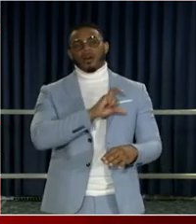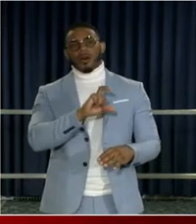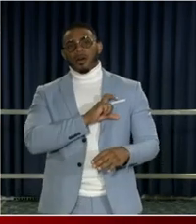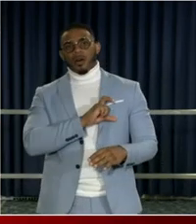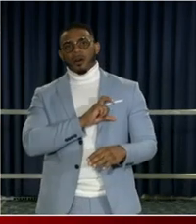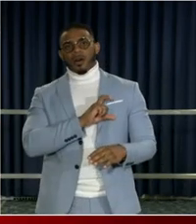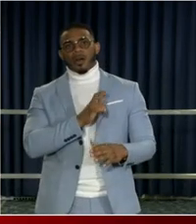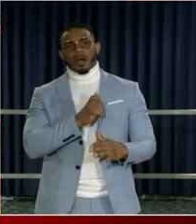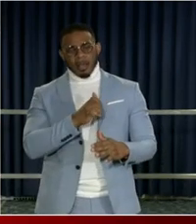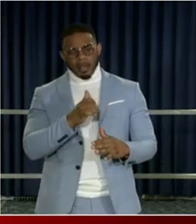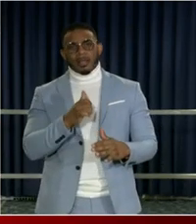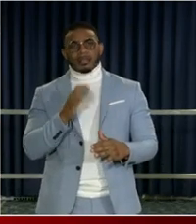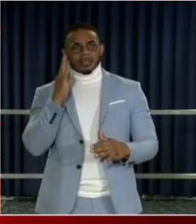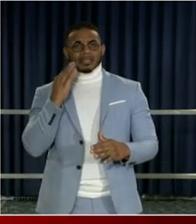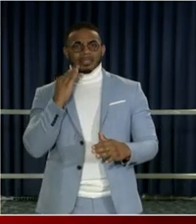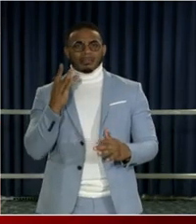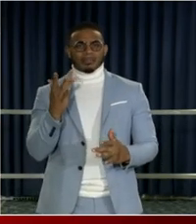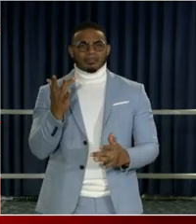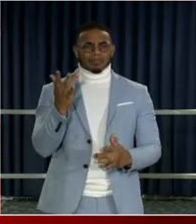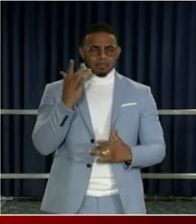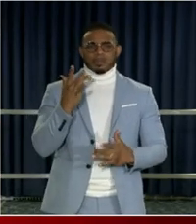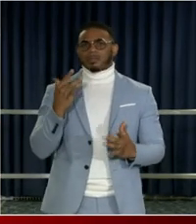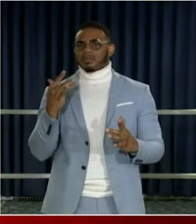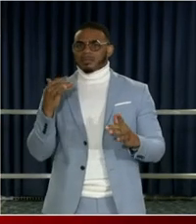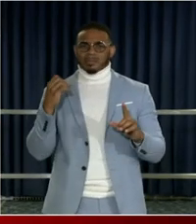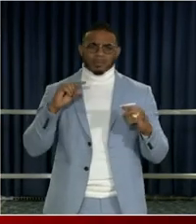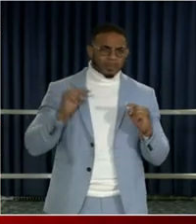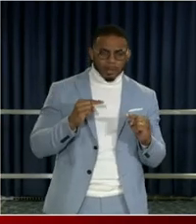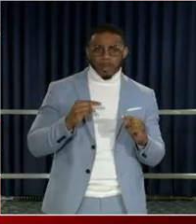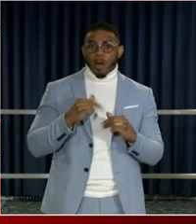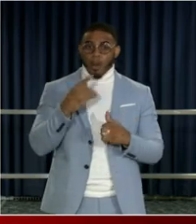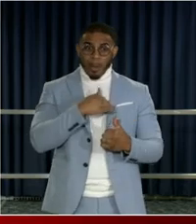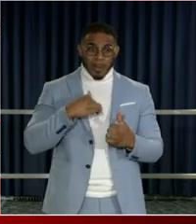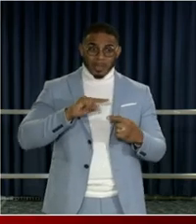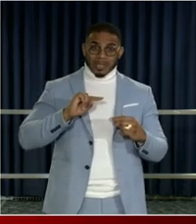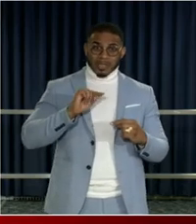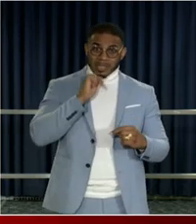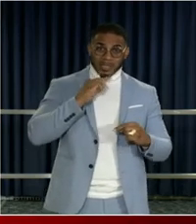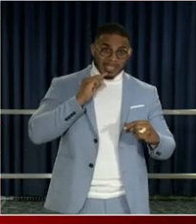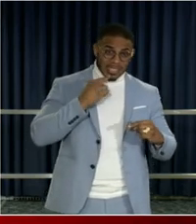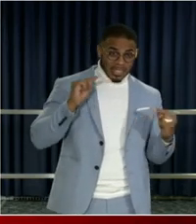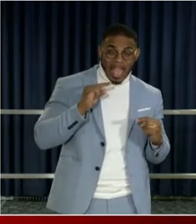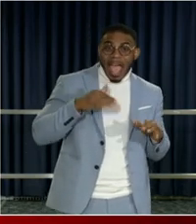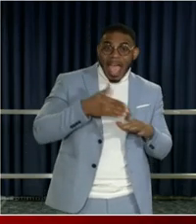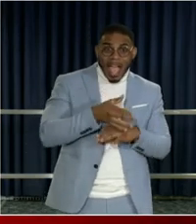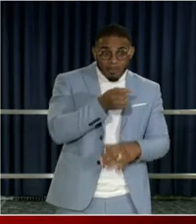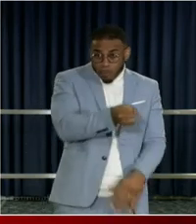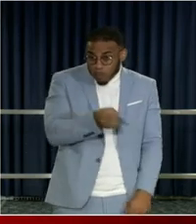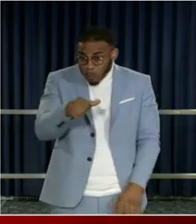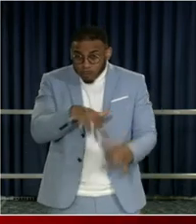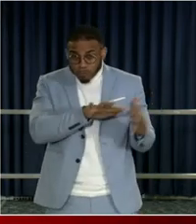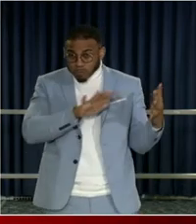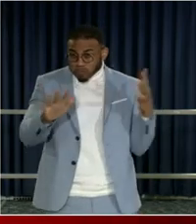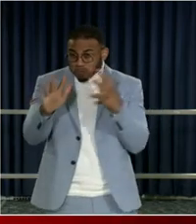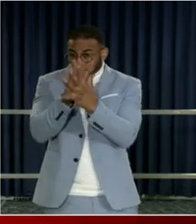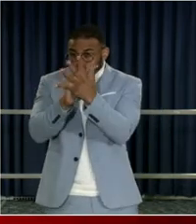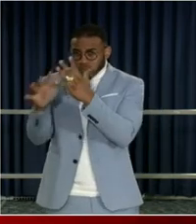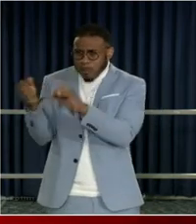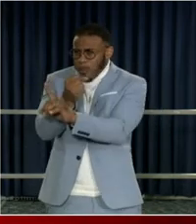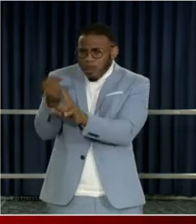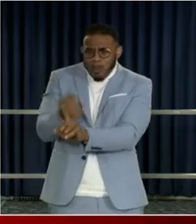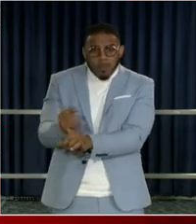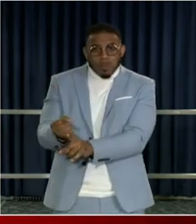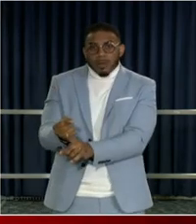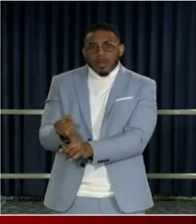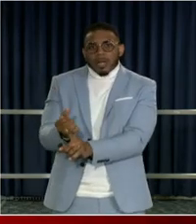officers have sustained injuries during the demonstrations. 1 member suffered serious injuries after he was pulled into a crowd and assaulted. He